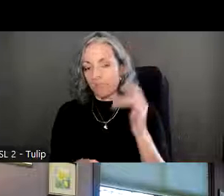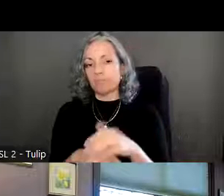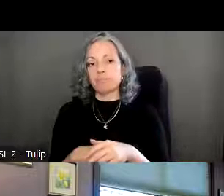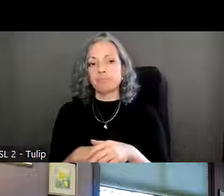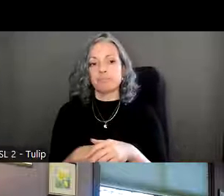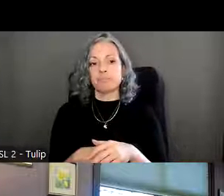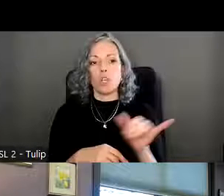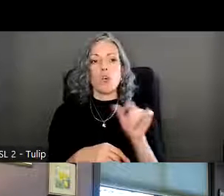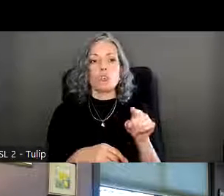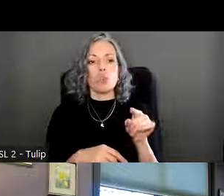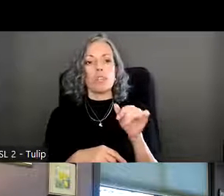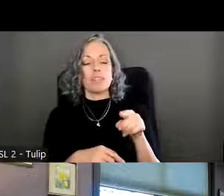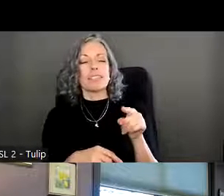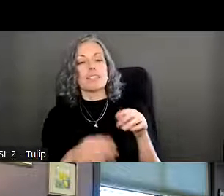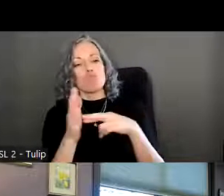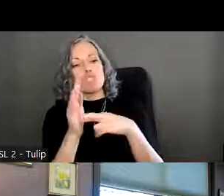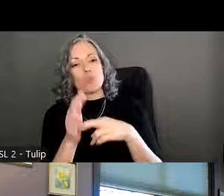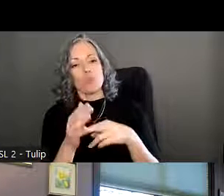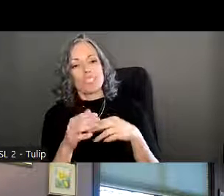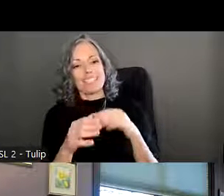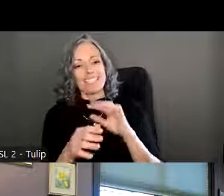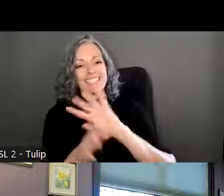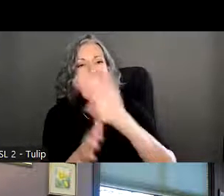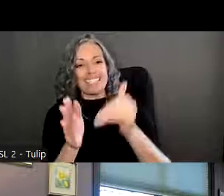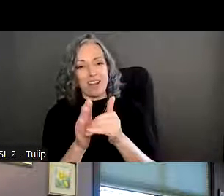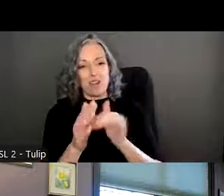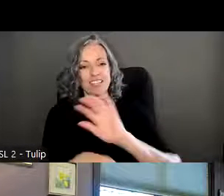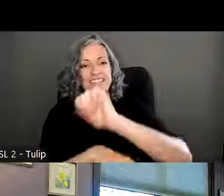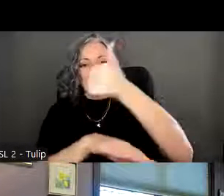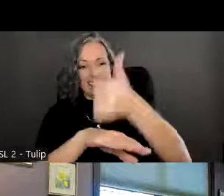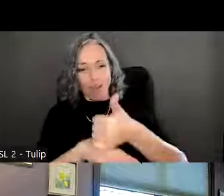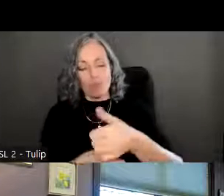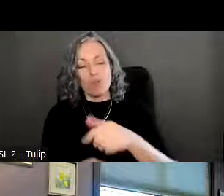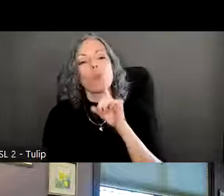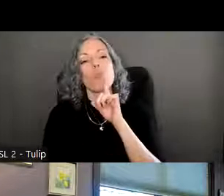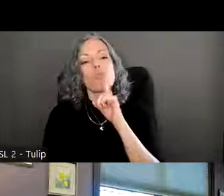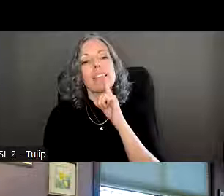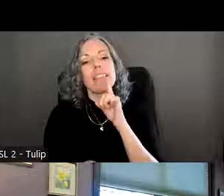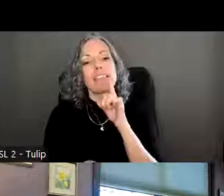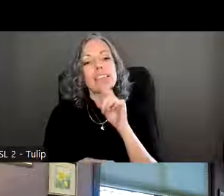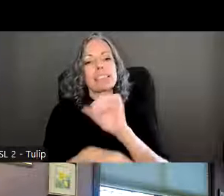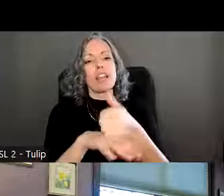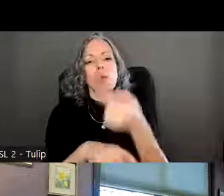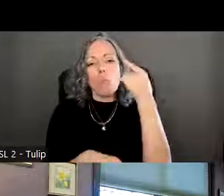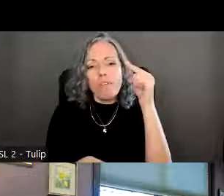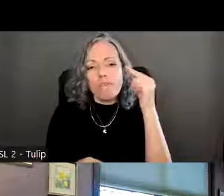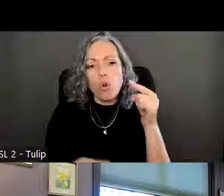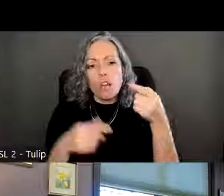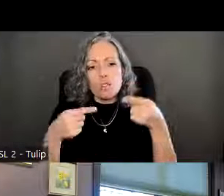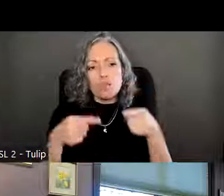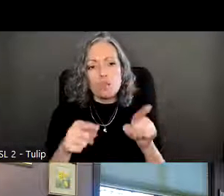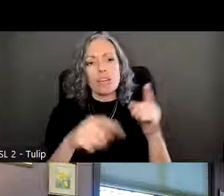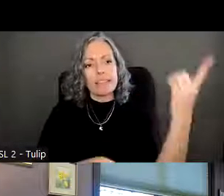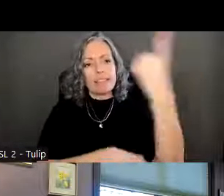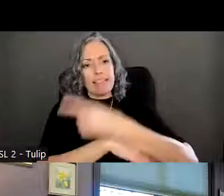the Alzheimer Daycare Resource Center designation. Really, we're designed in the day as centers of excellence